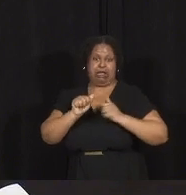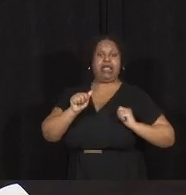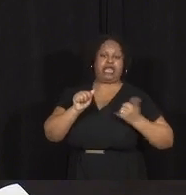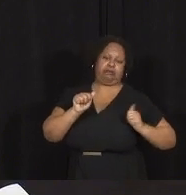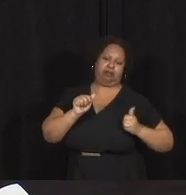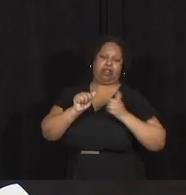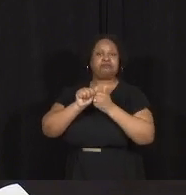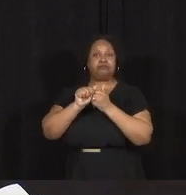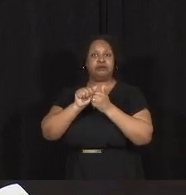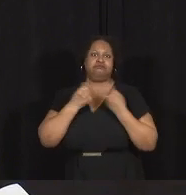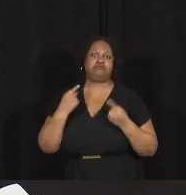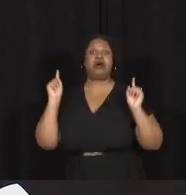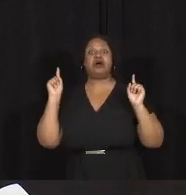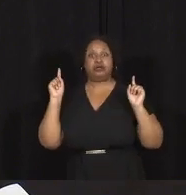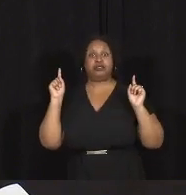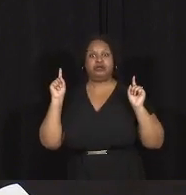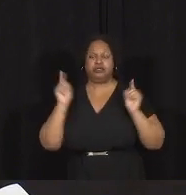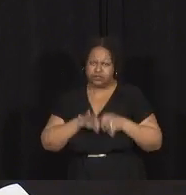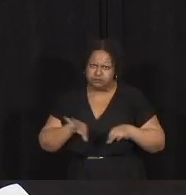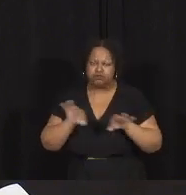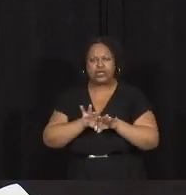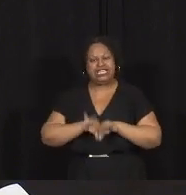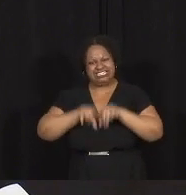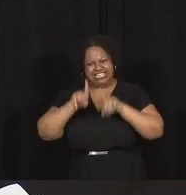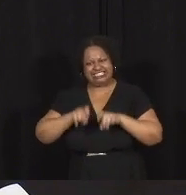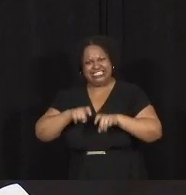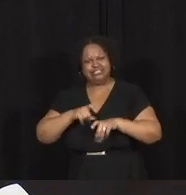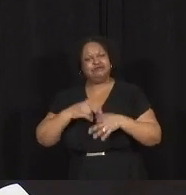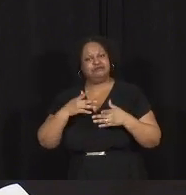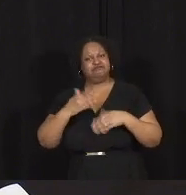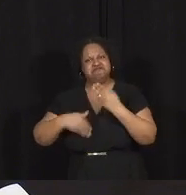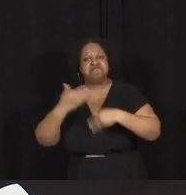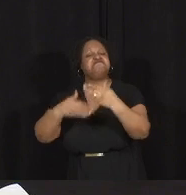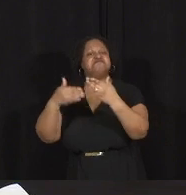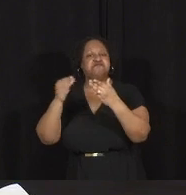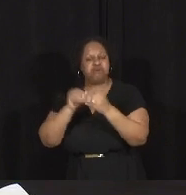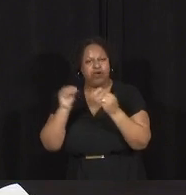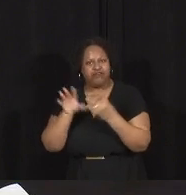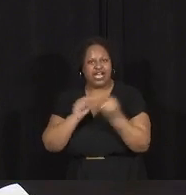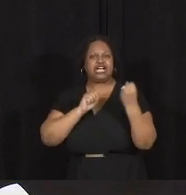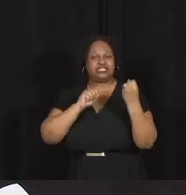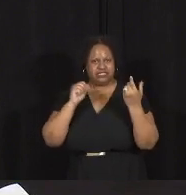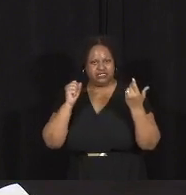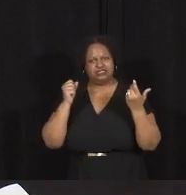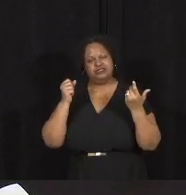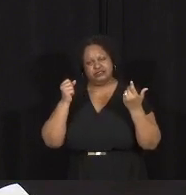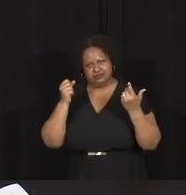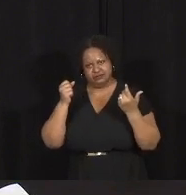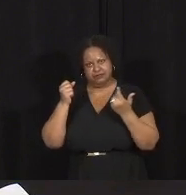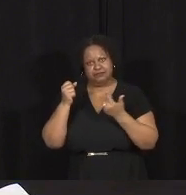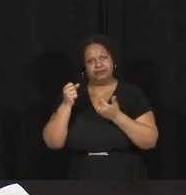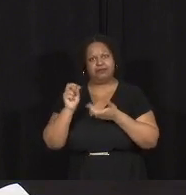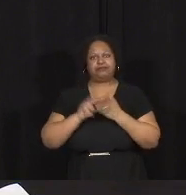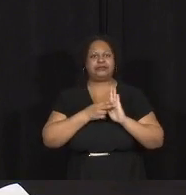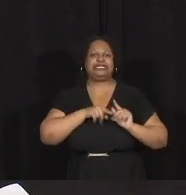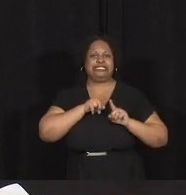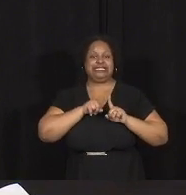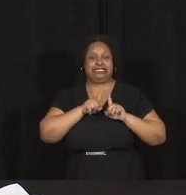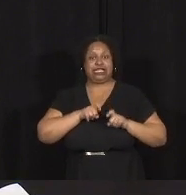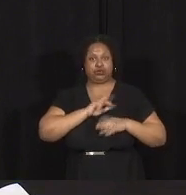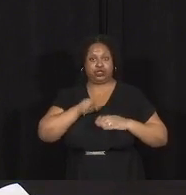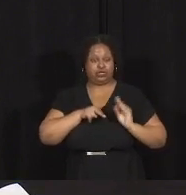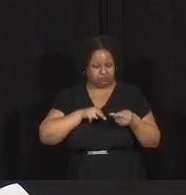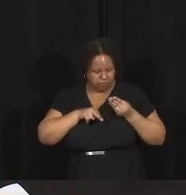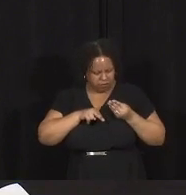important because that now allows us to use tests in a very focused and strategic way.